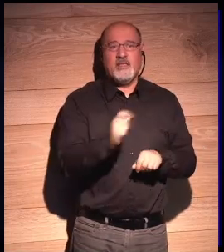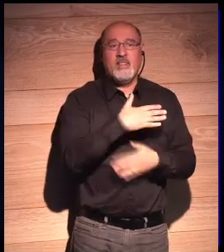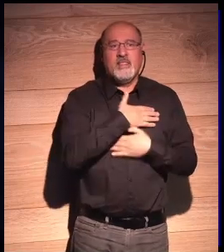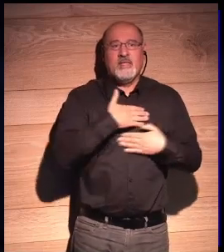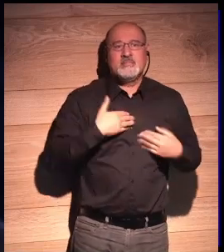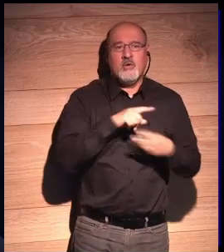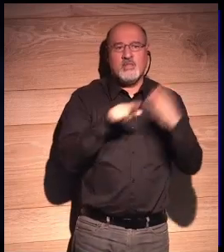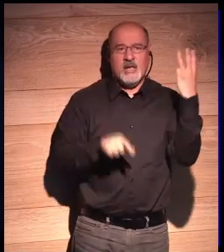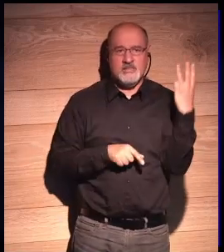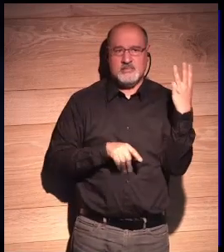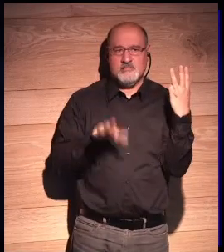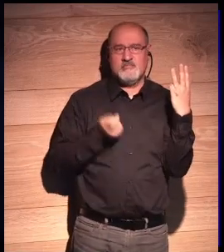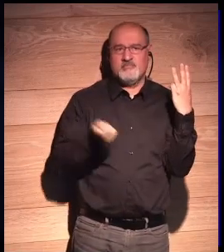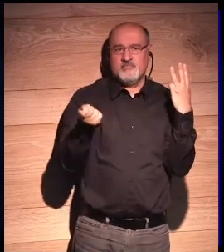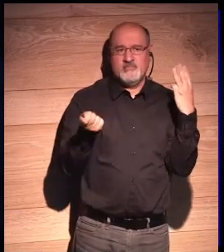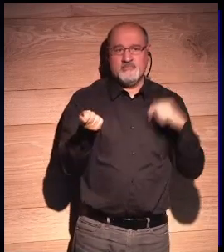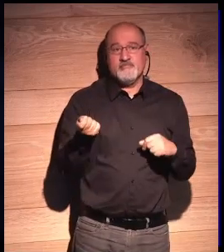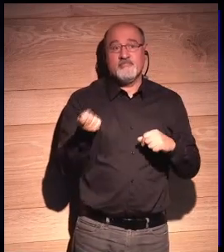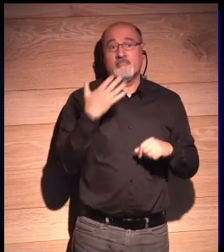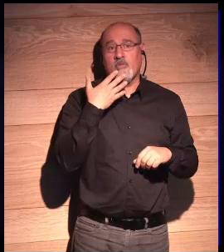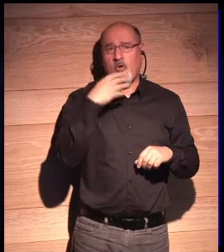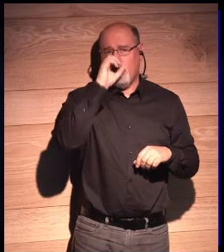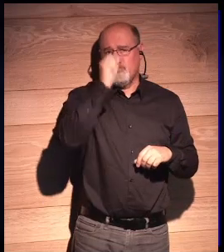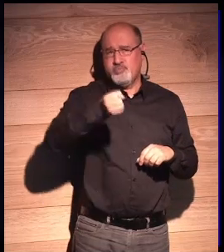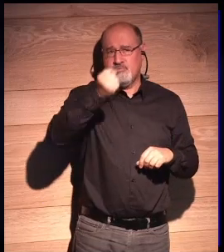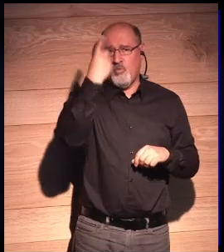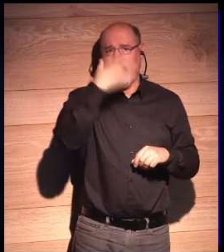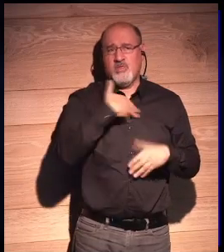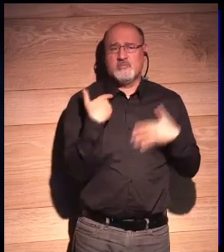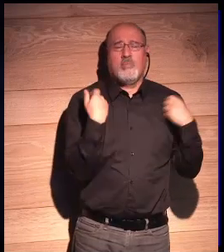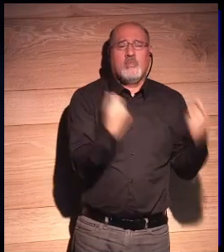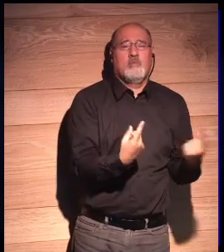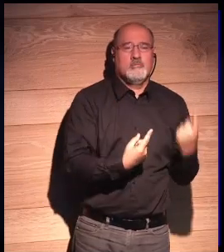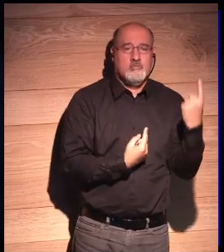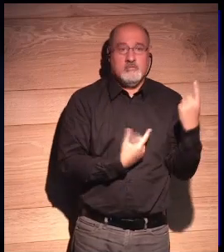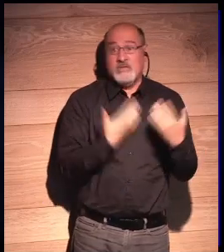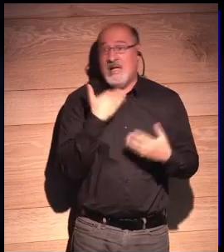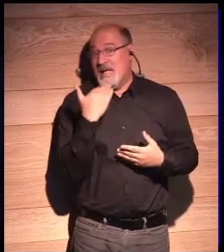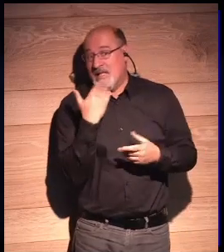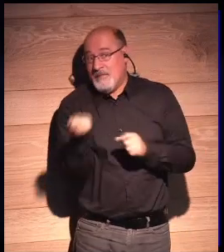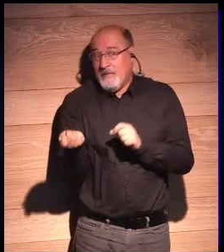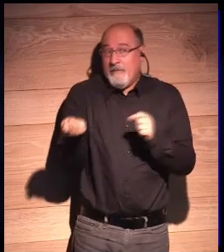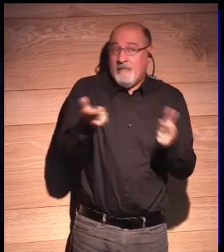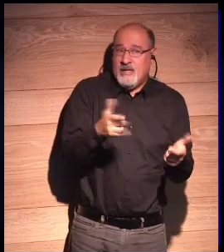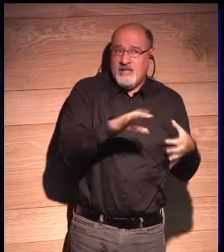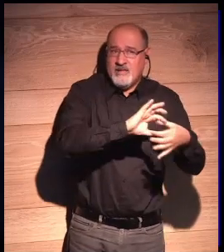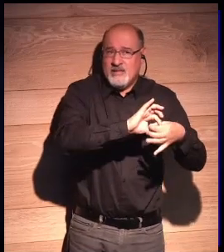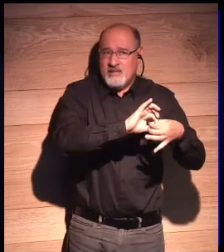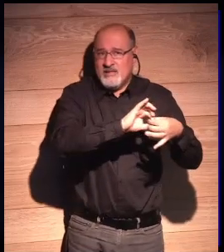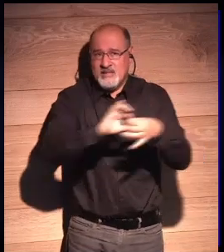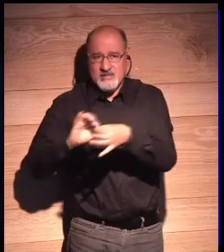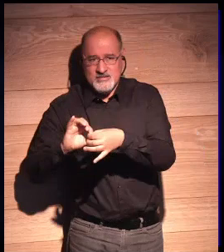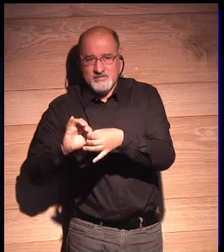tell you, give you a wish or something like that. I was really thinking more in those terms. And time travel seems more like